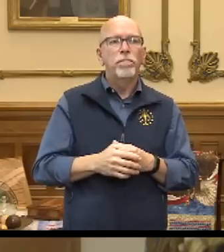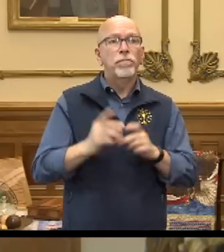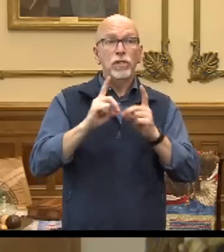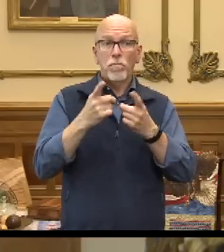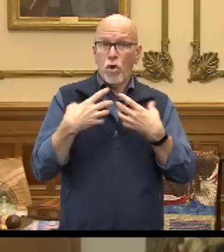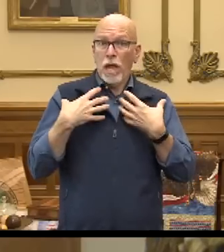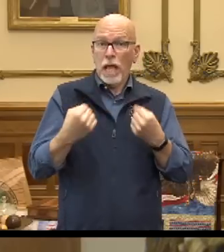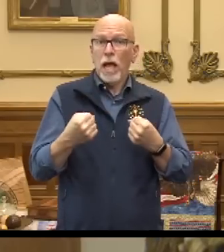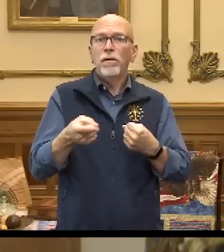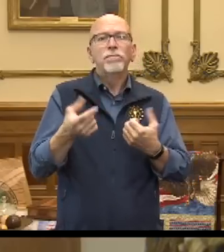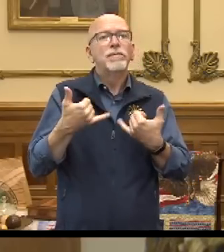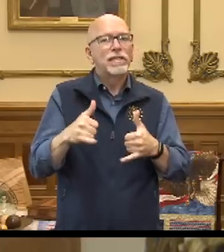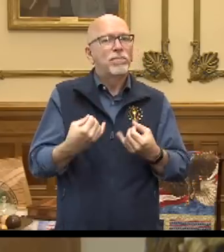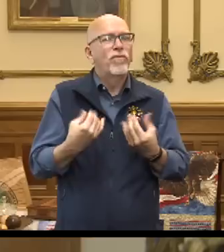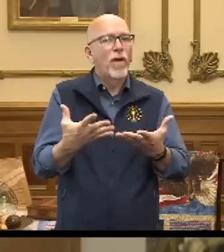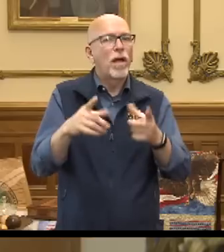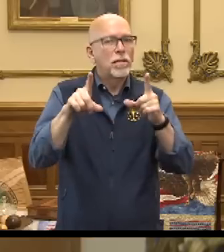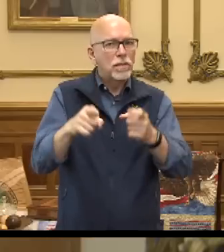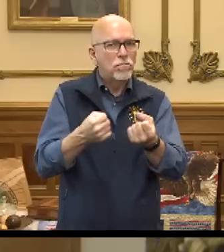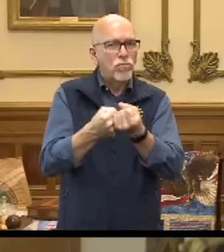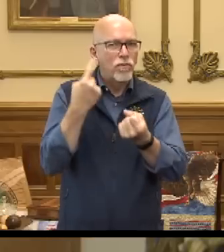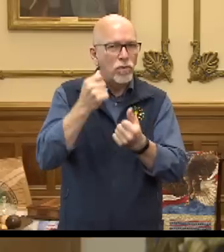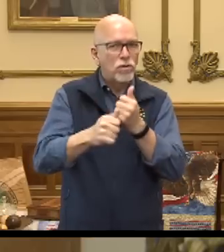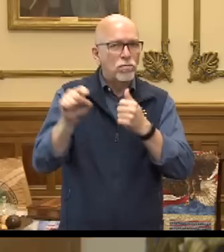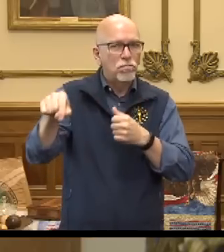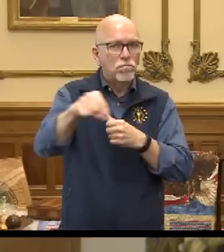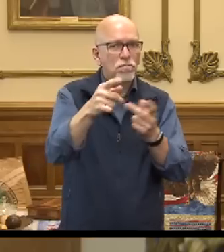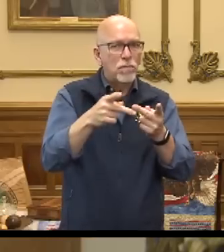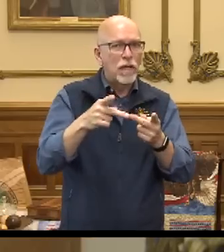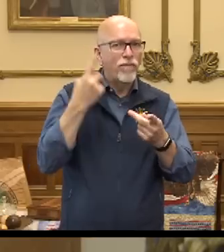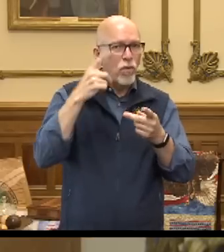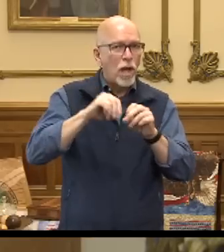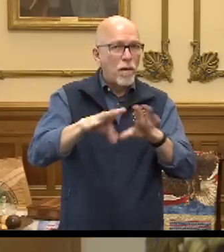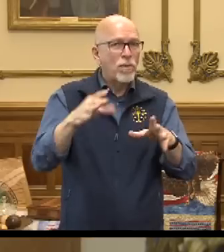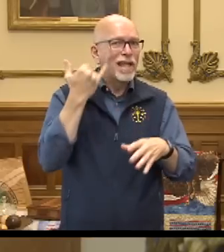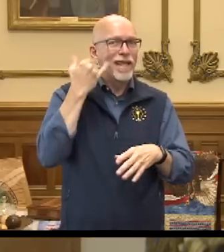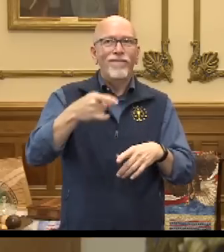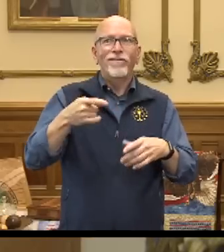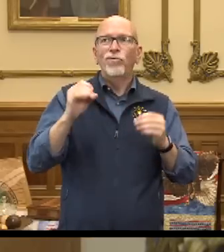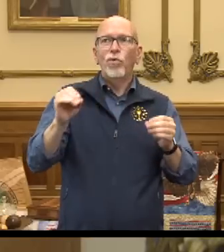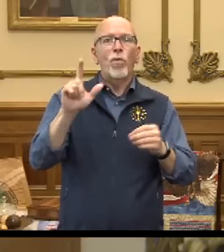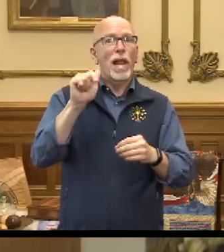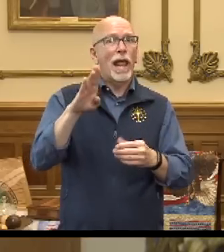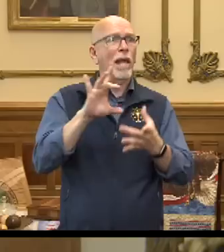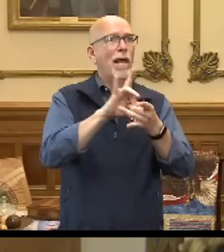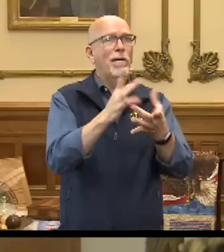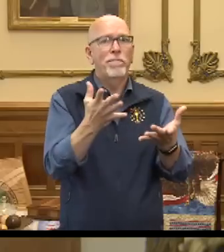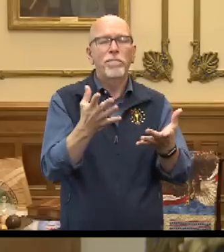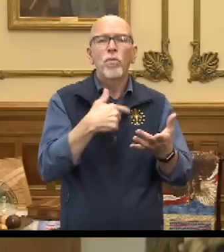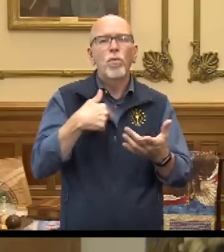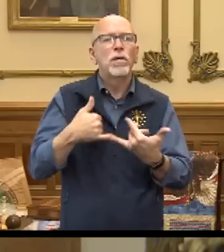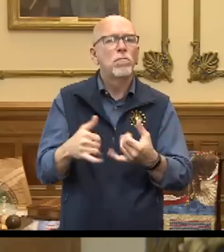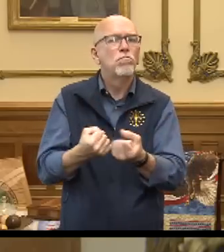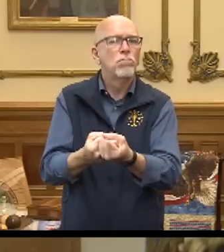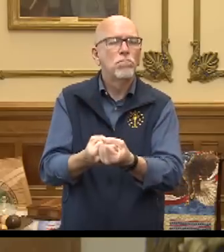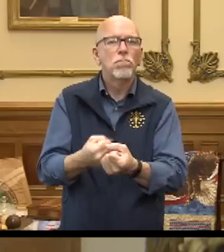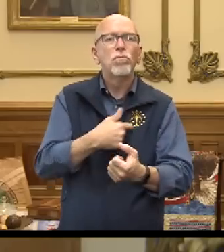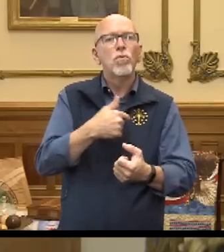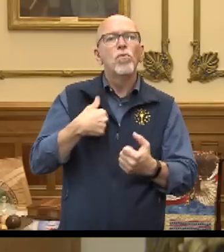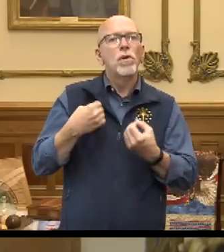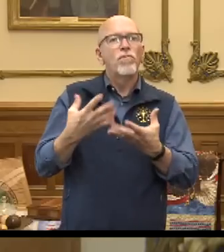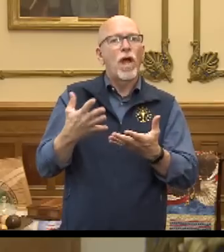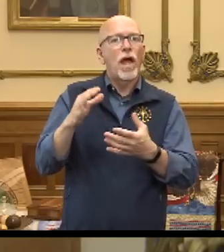Health continues to provide testing support to facilities for outbreaks if they have not yet established lab connections. We also provide support with our